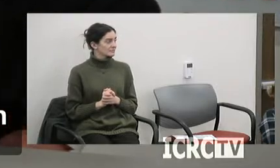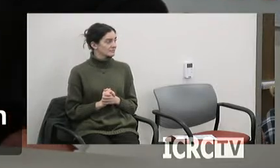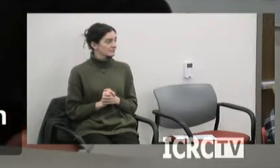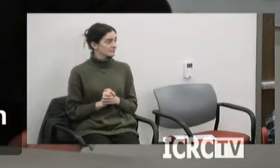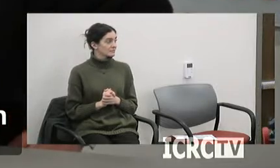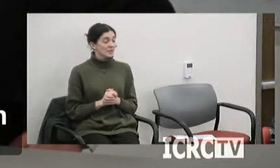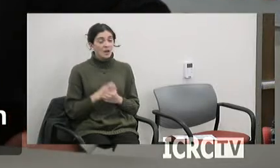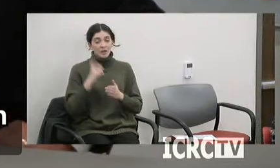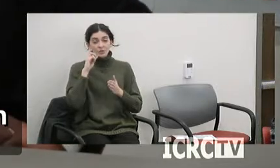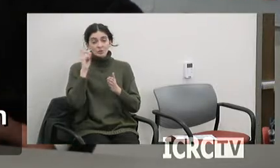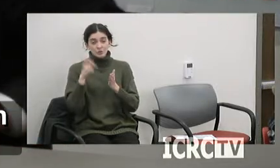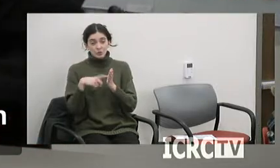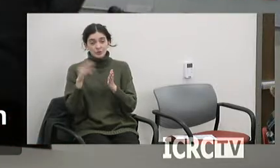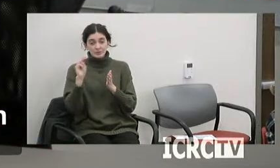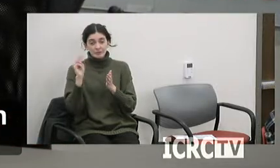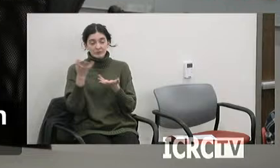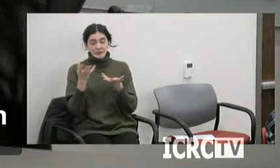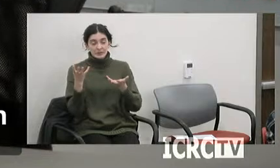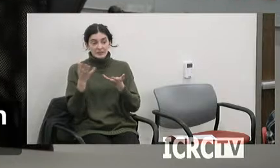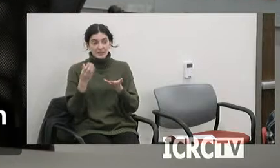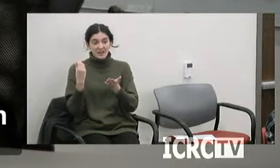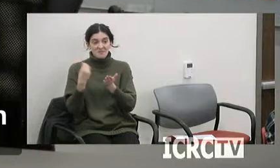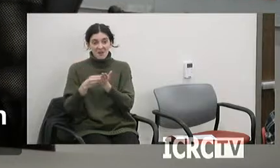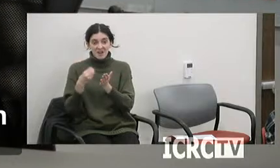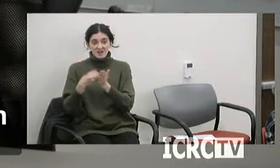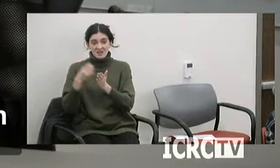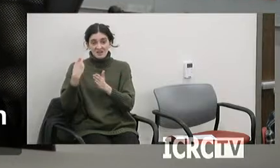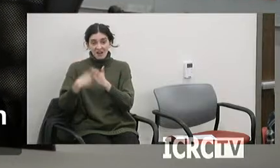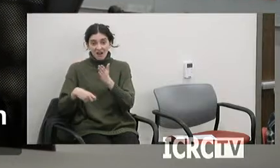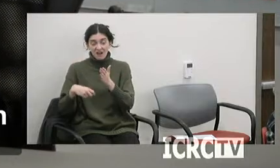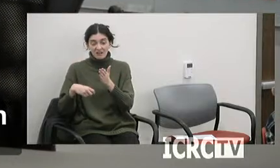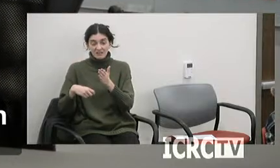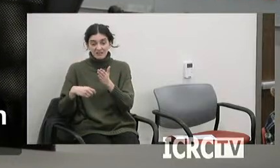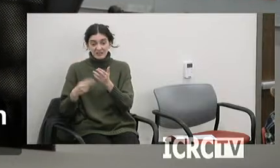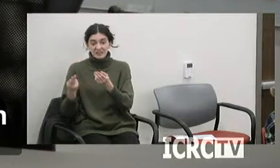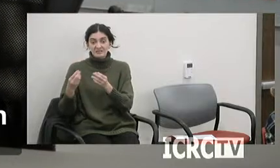significantly rising over time, and for that to reduce in,